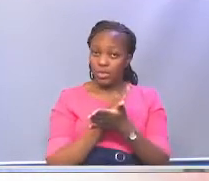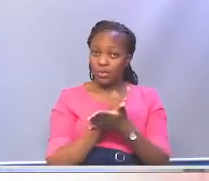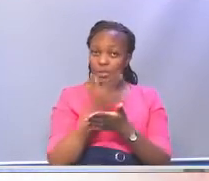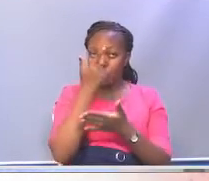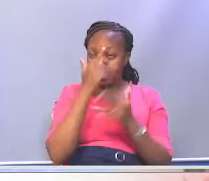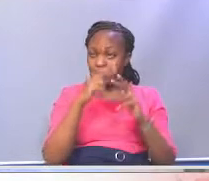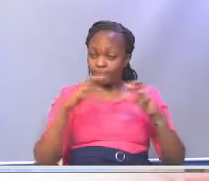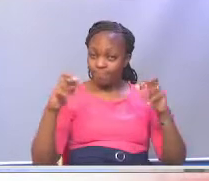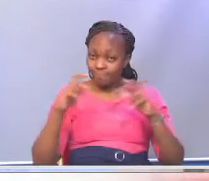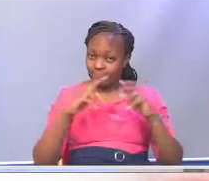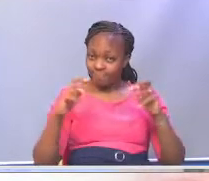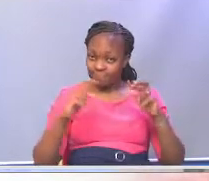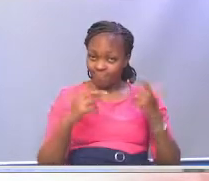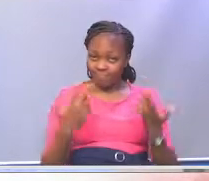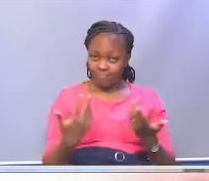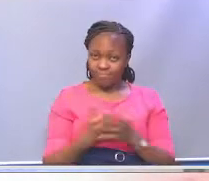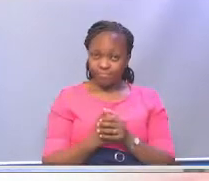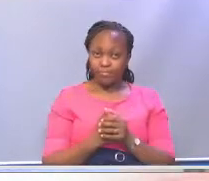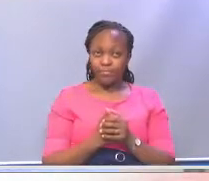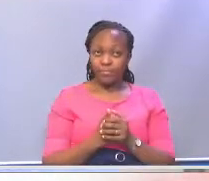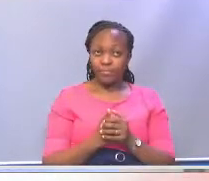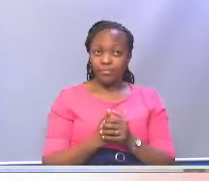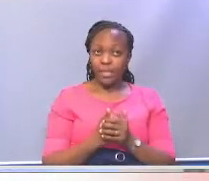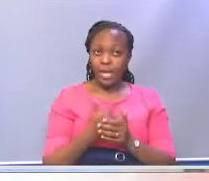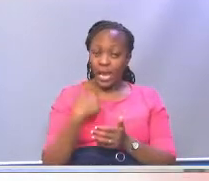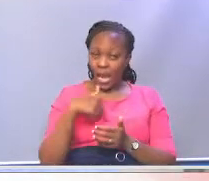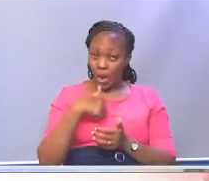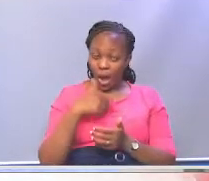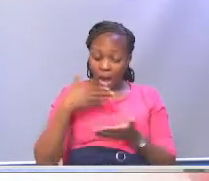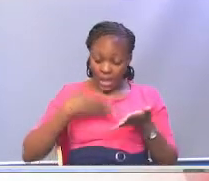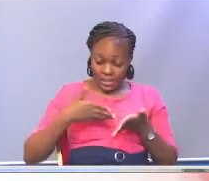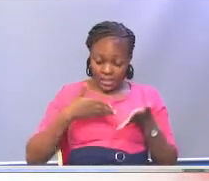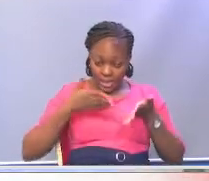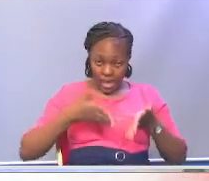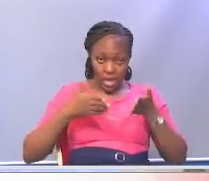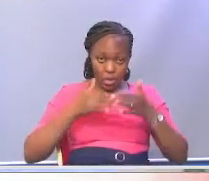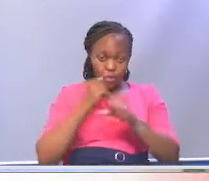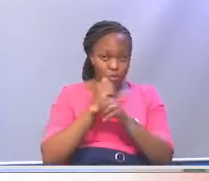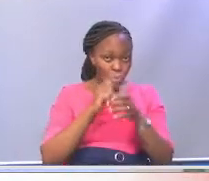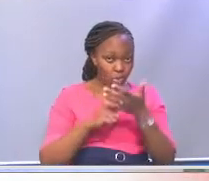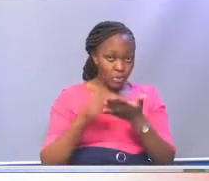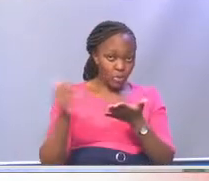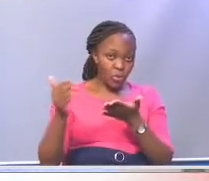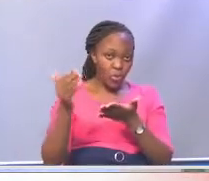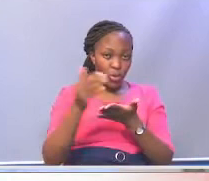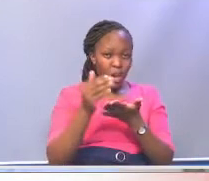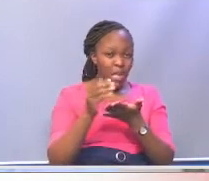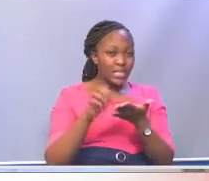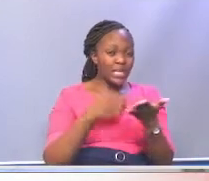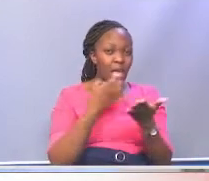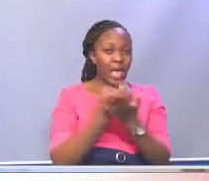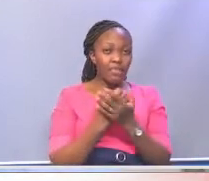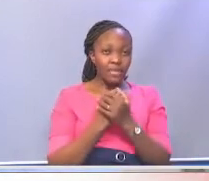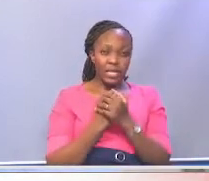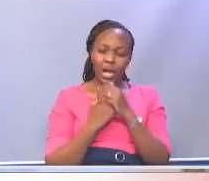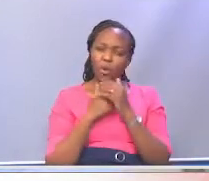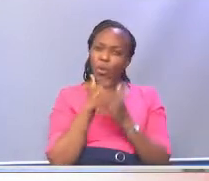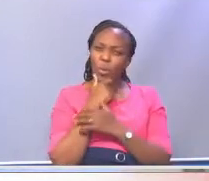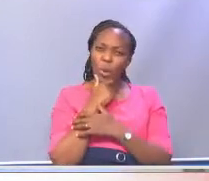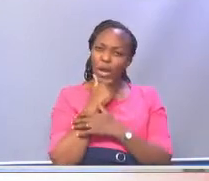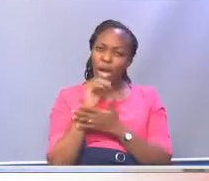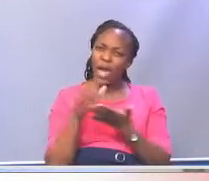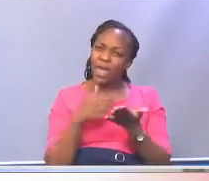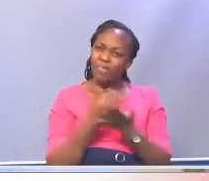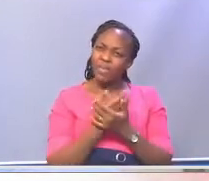collecting evidence. We are collecting evidence. Sasa unashanga evidence ni gani? And then